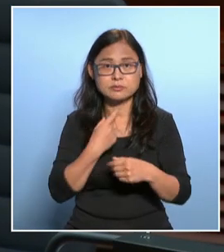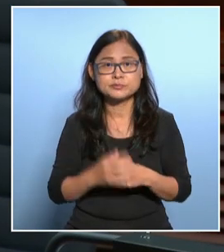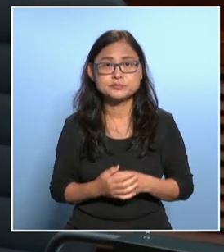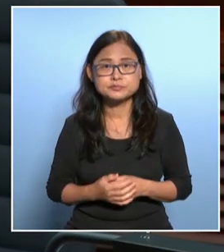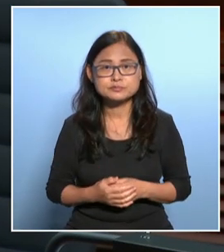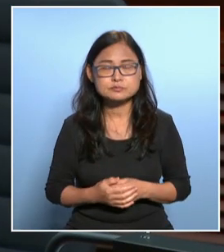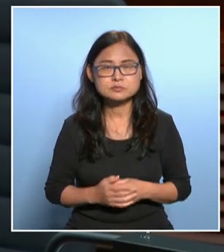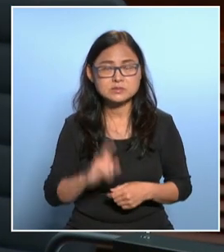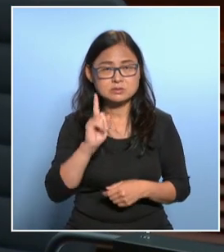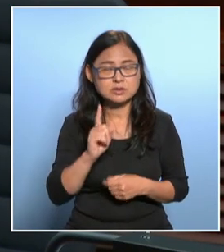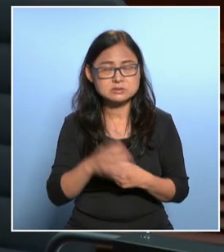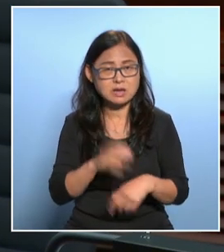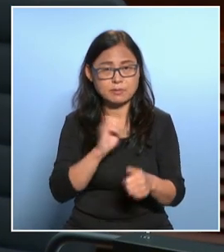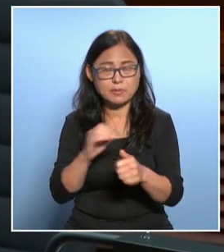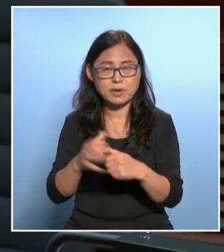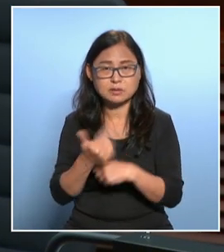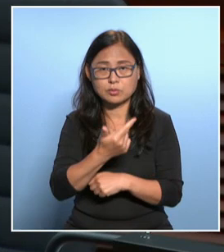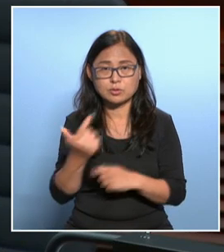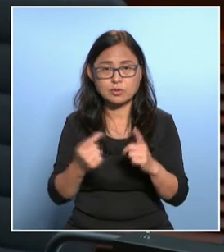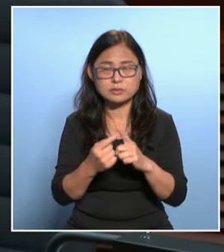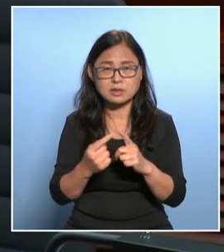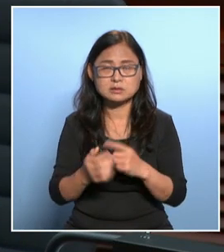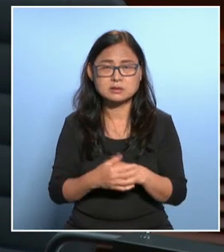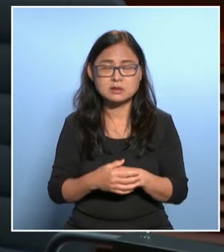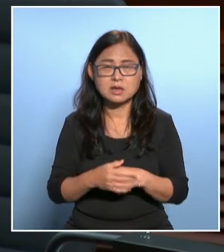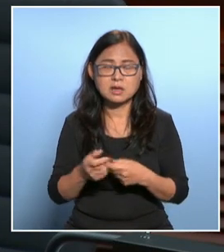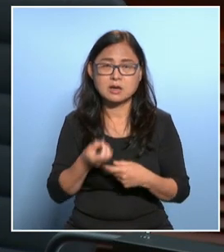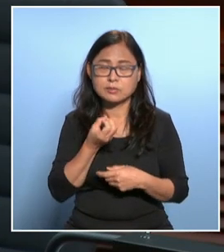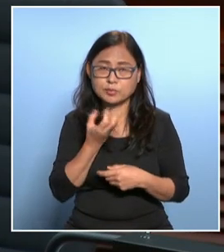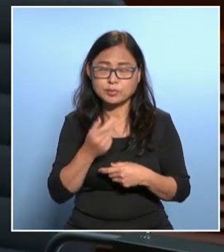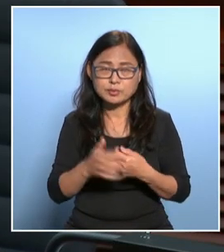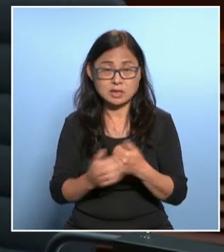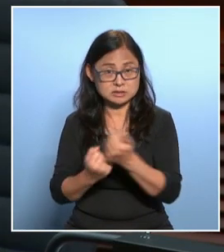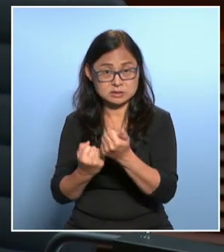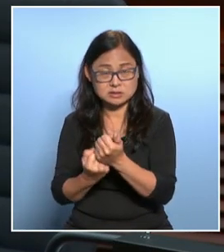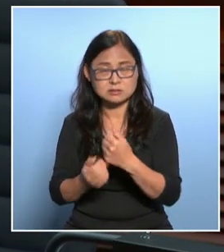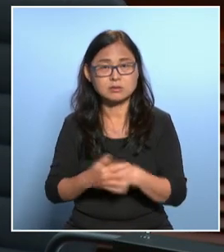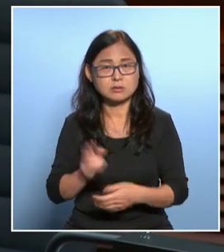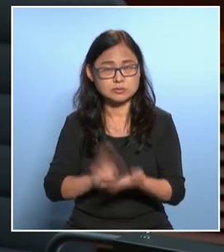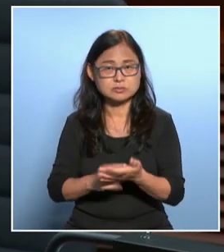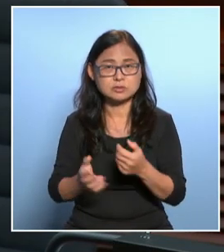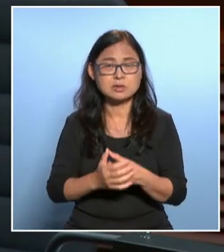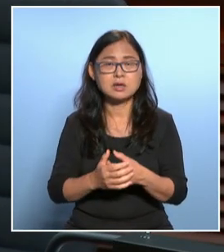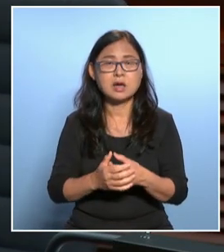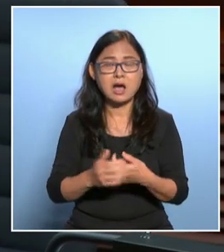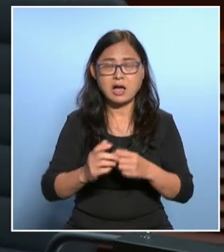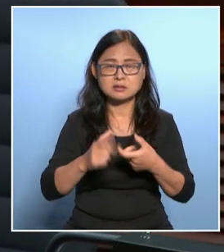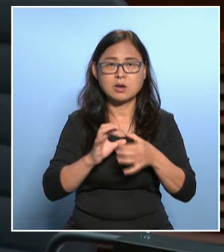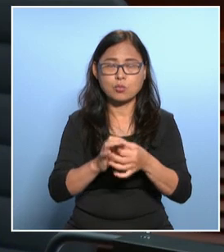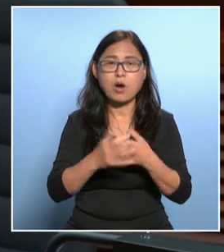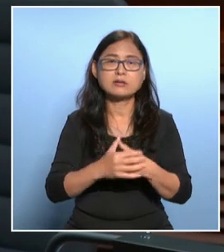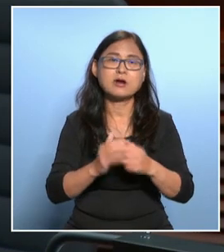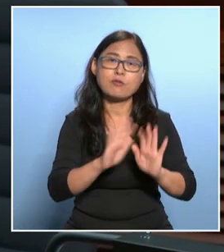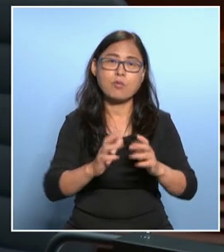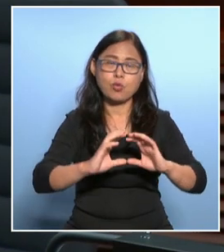going to have the public education. During the consultation, there are many in